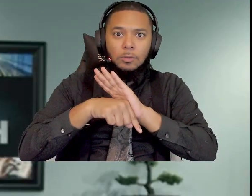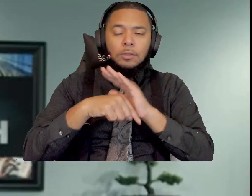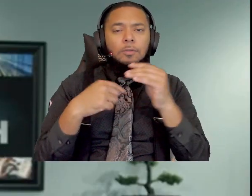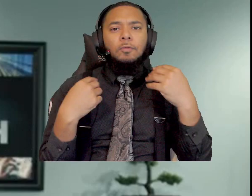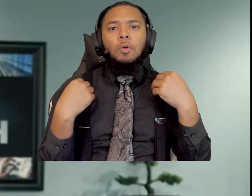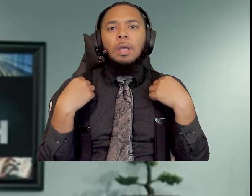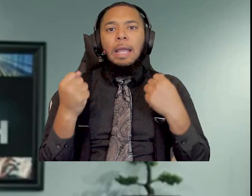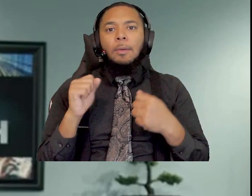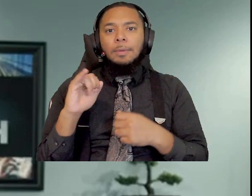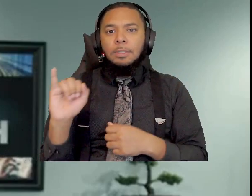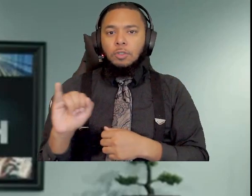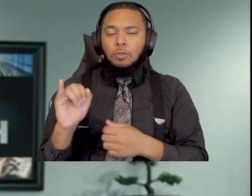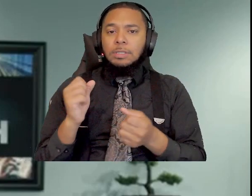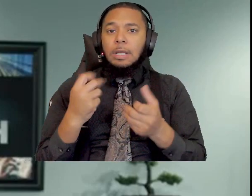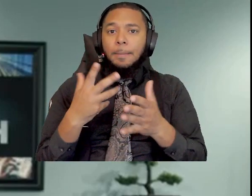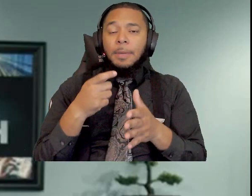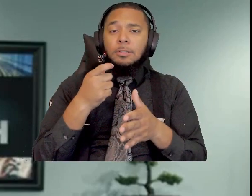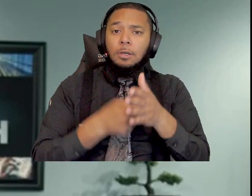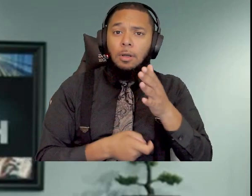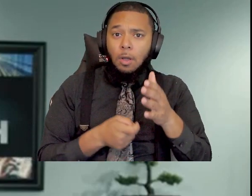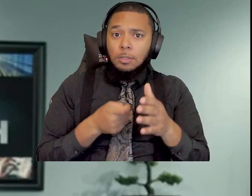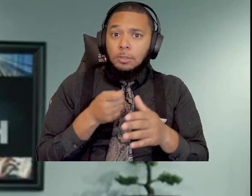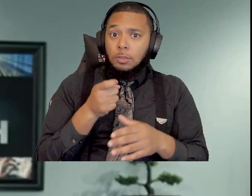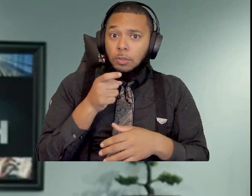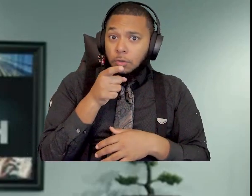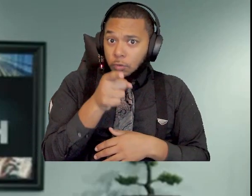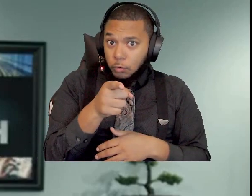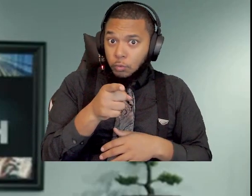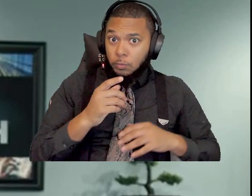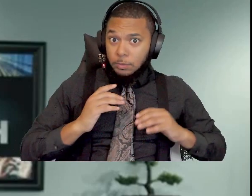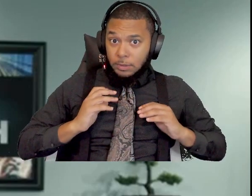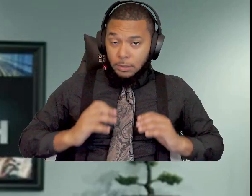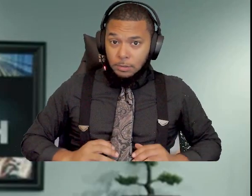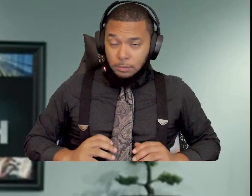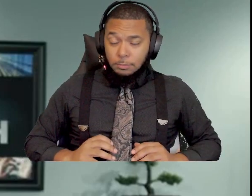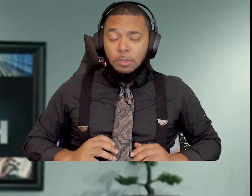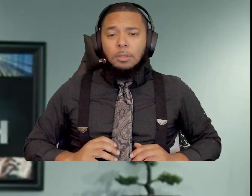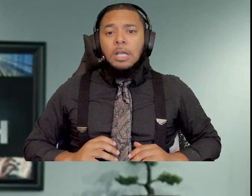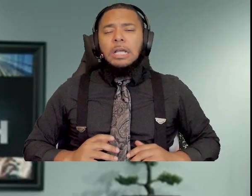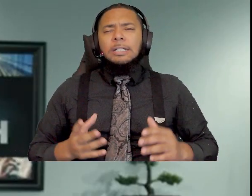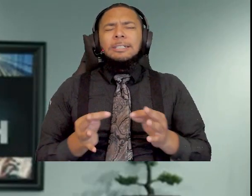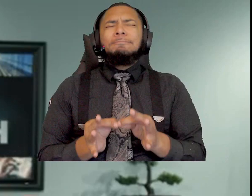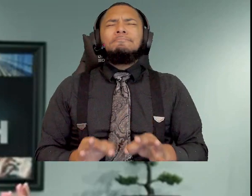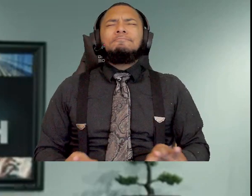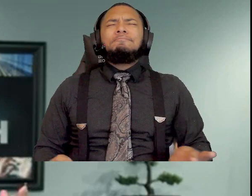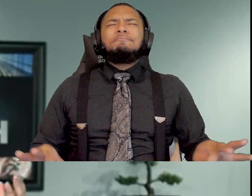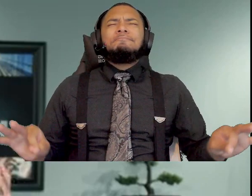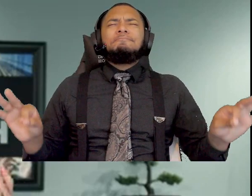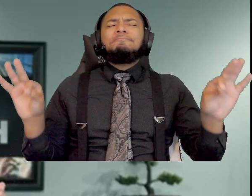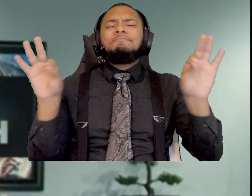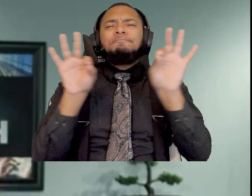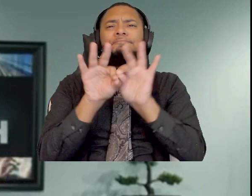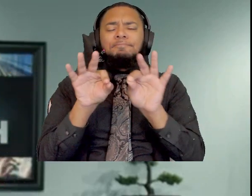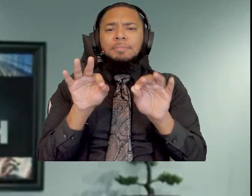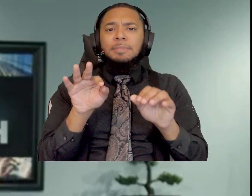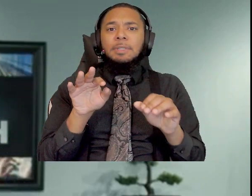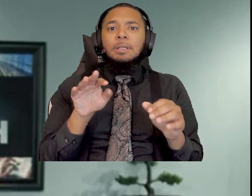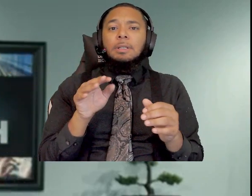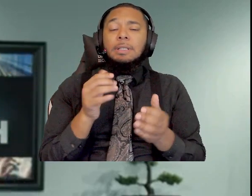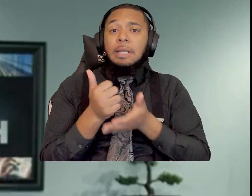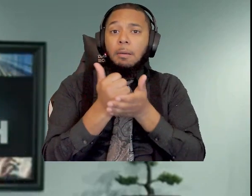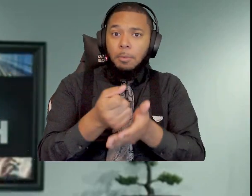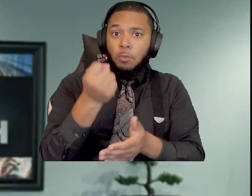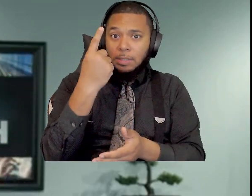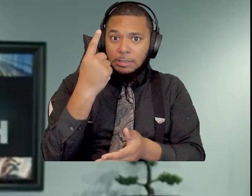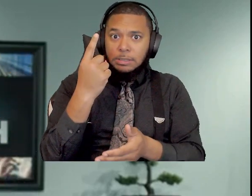how much it costs you as the end consumer super important and to understand all the details of